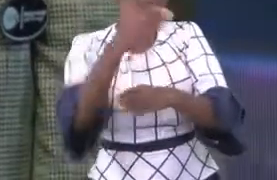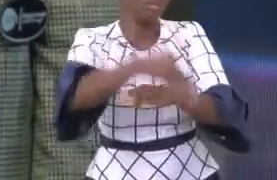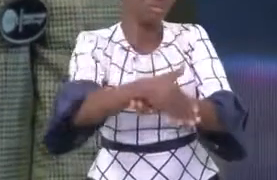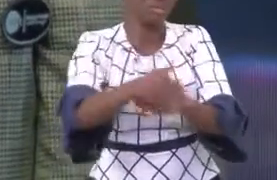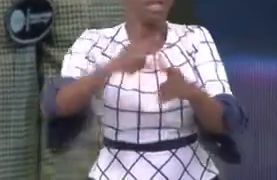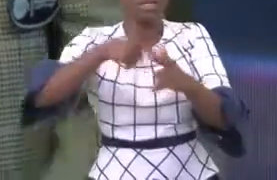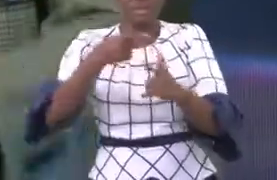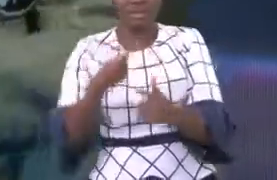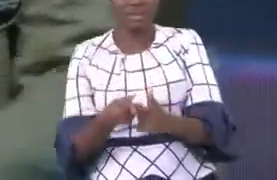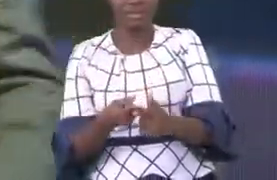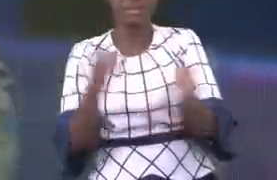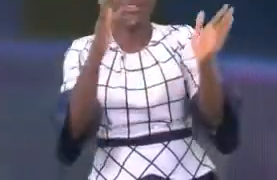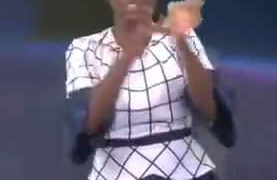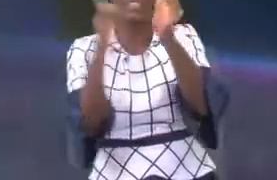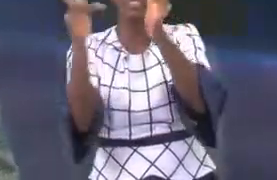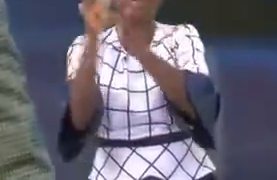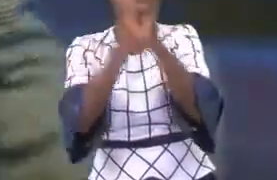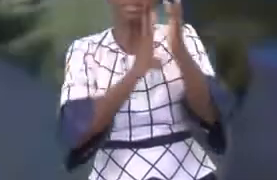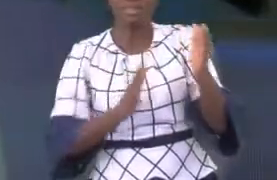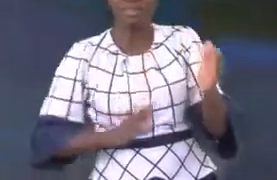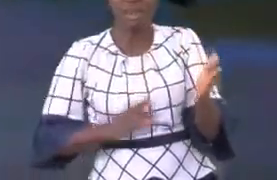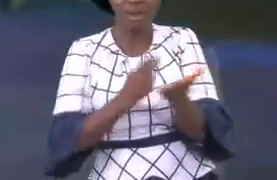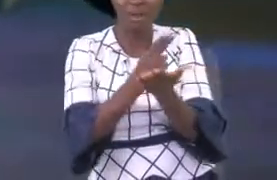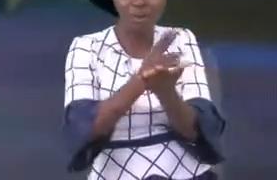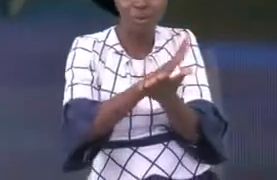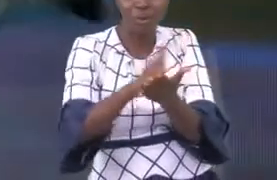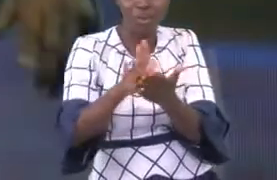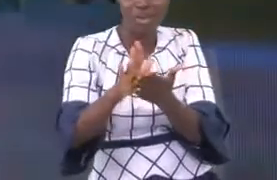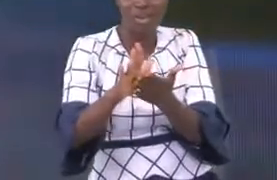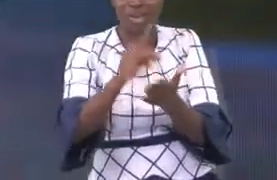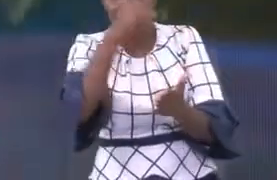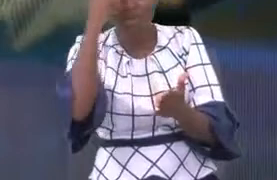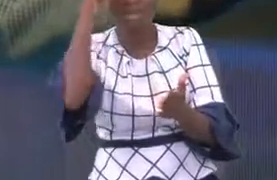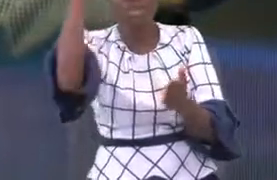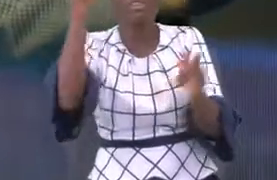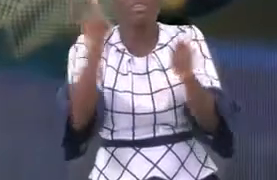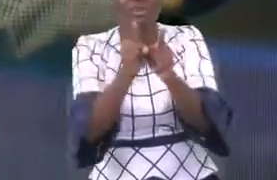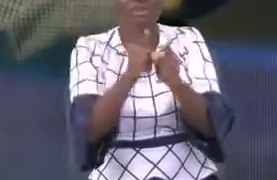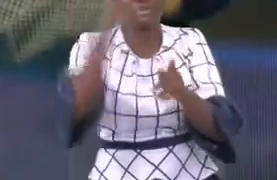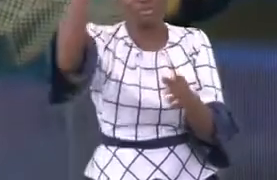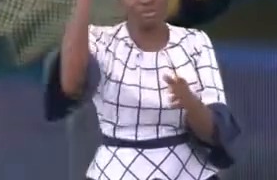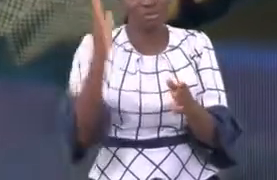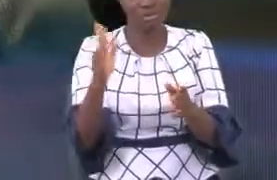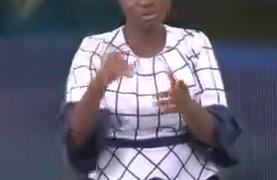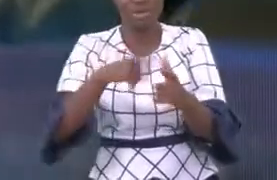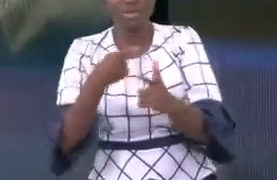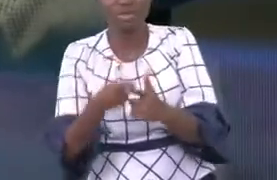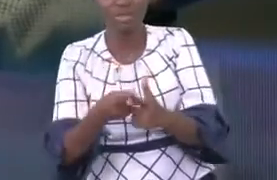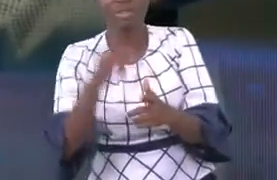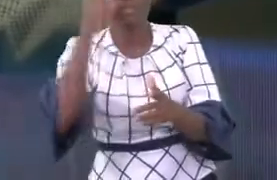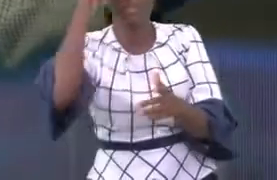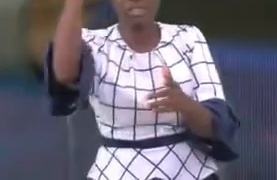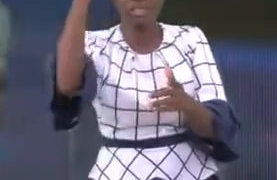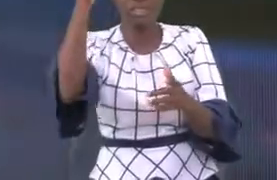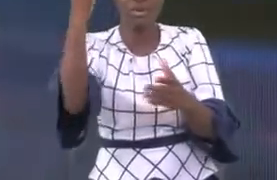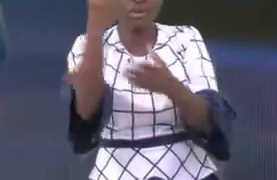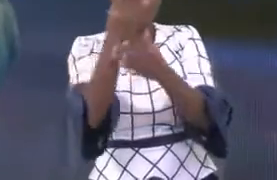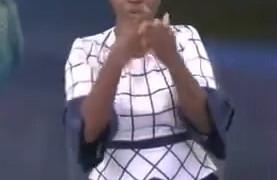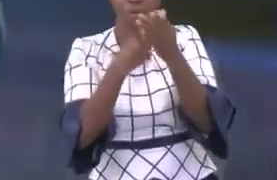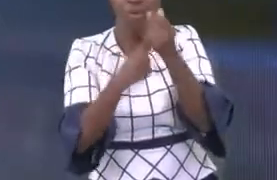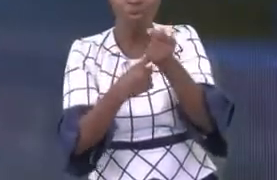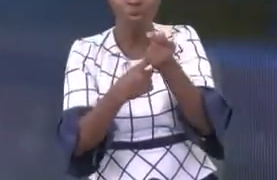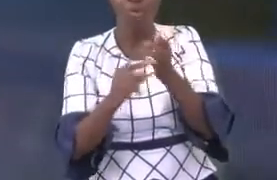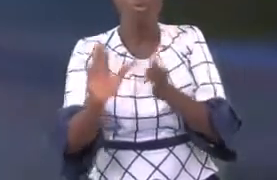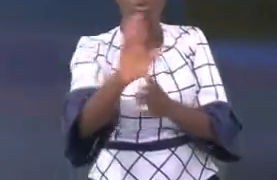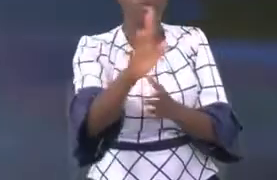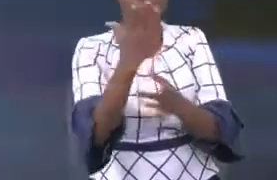is God, and then he holds the hand of God, and he became man, the Son of Man. He came